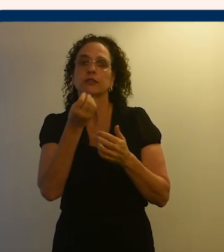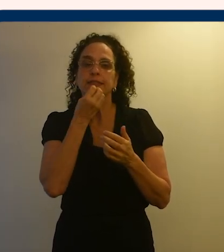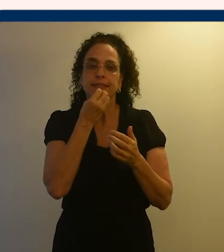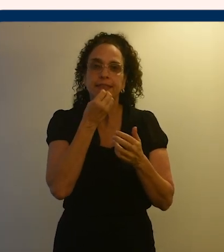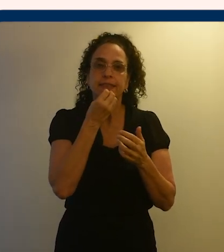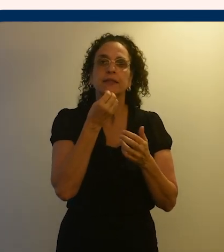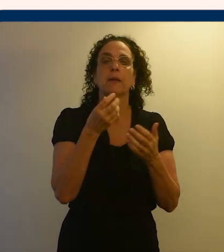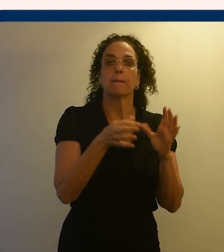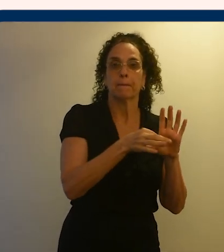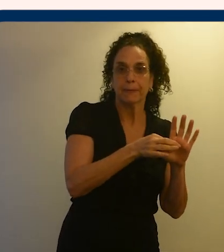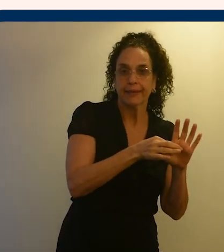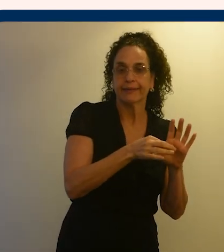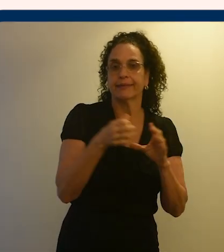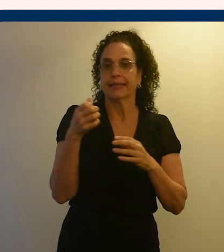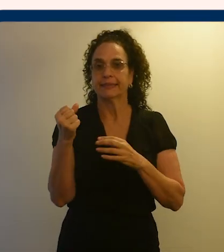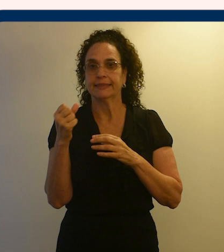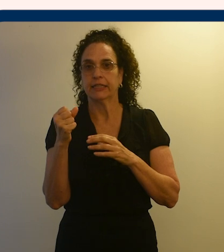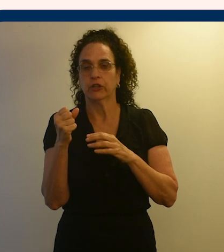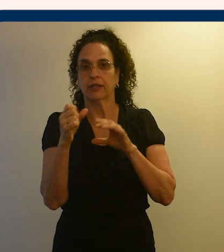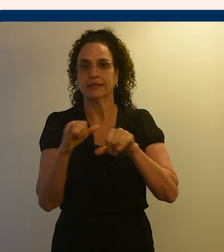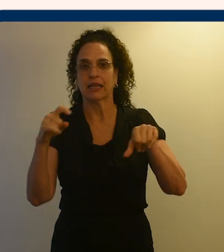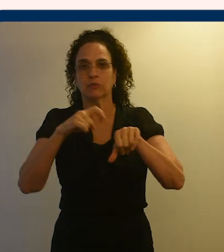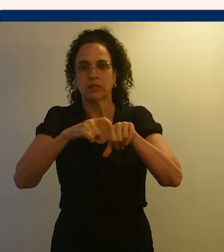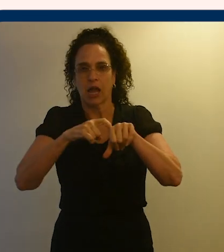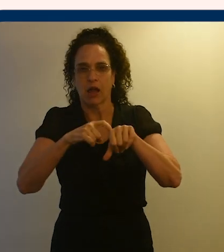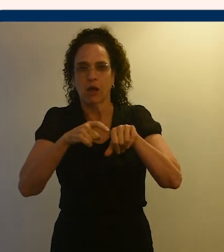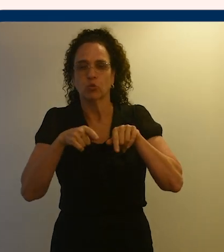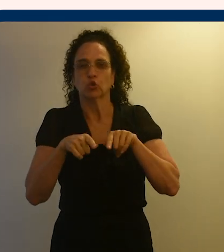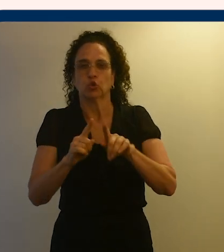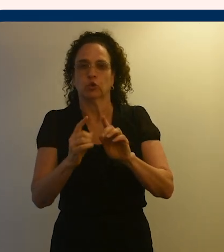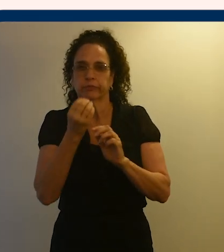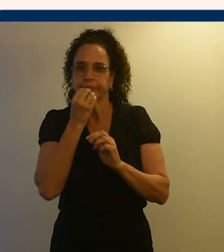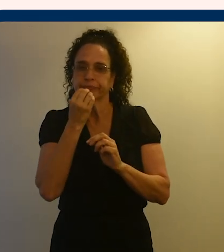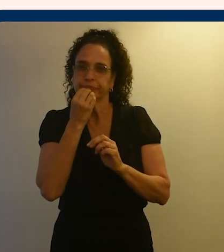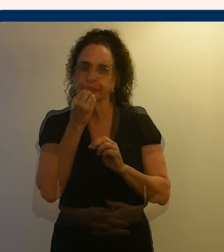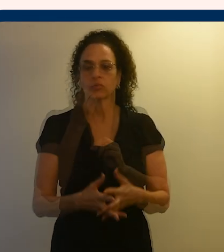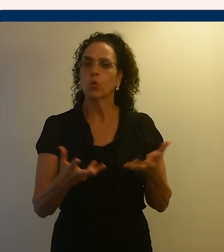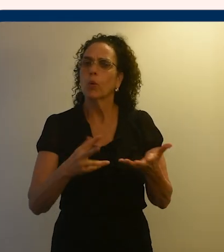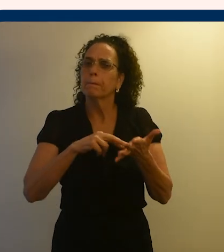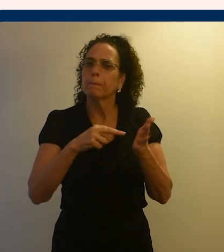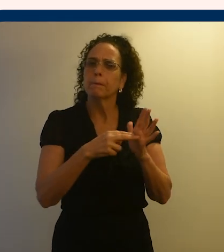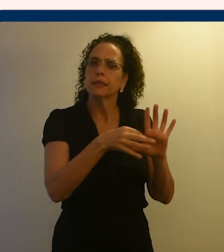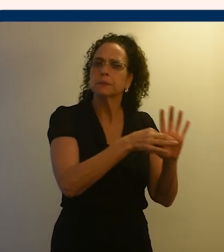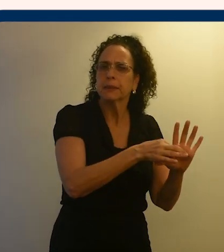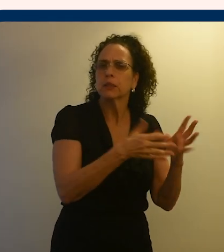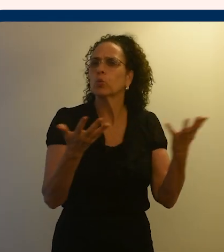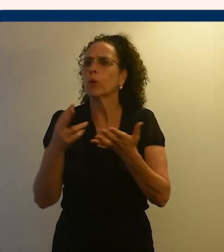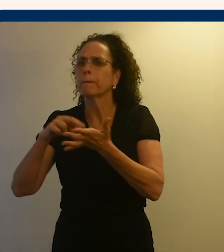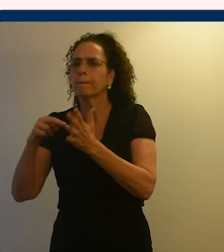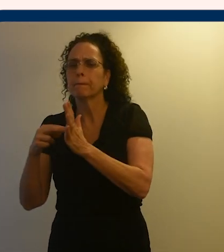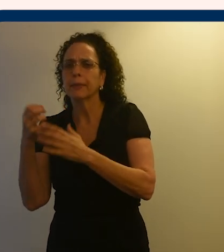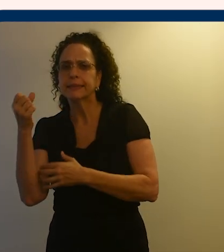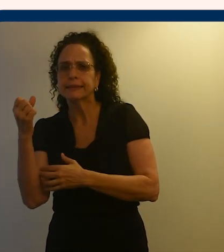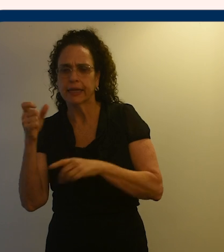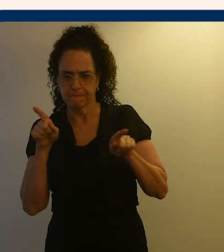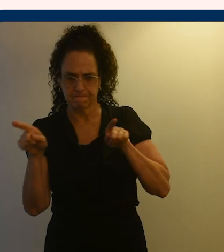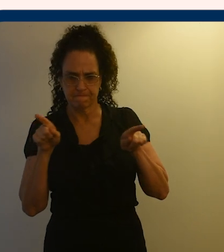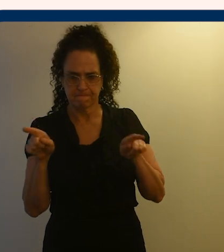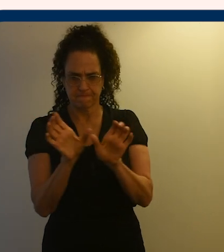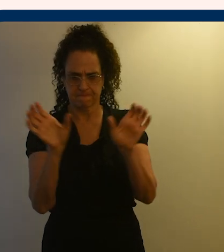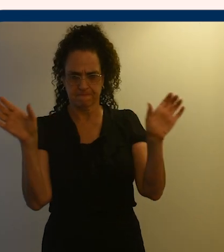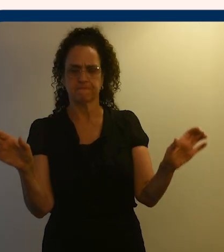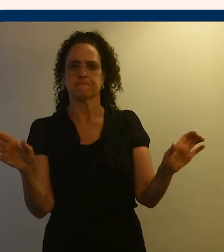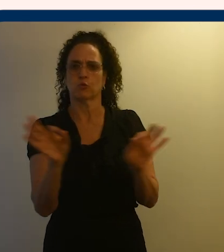dairy in the same meal. Differentiating between what is meat and what is dairy is very important for keeping kosher.